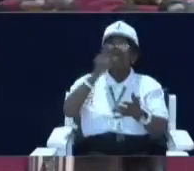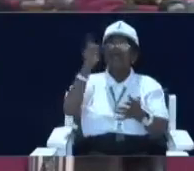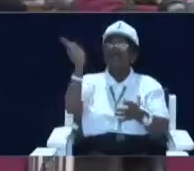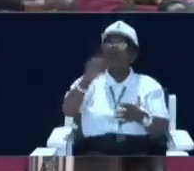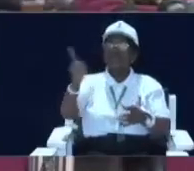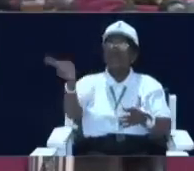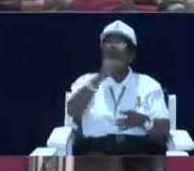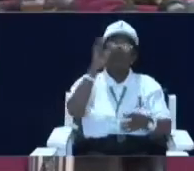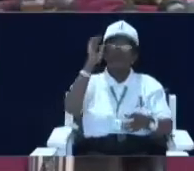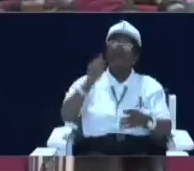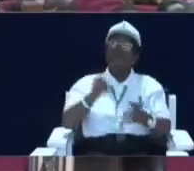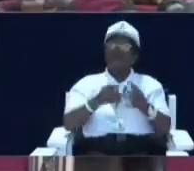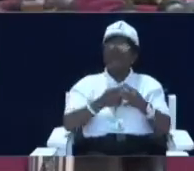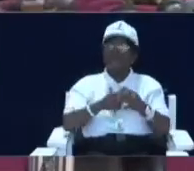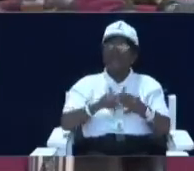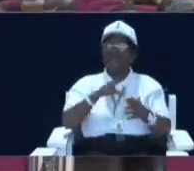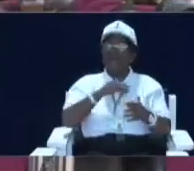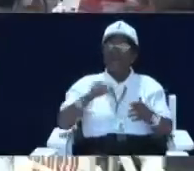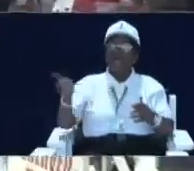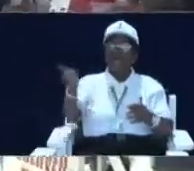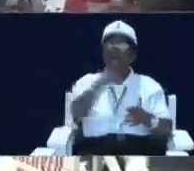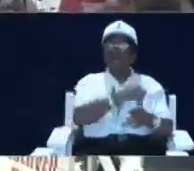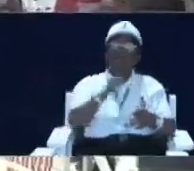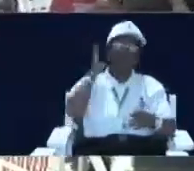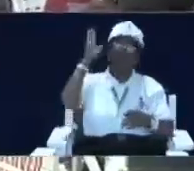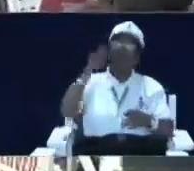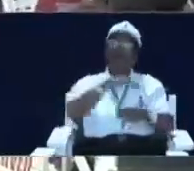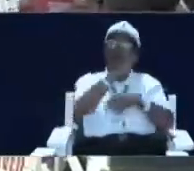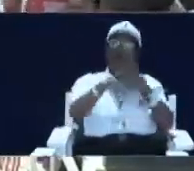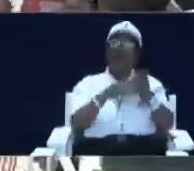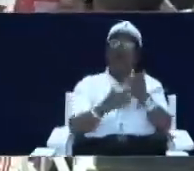And you are all going to be greater than I.